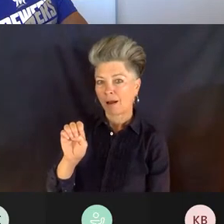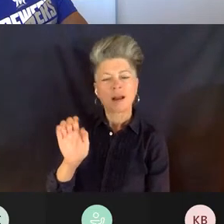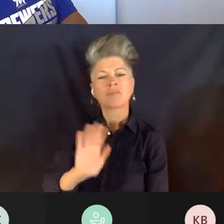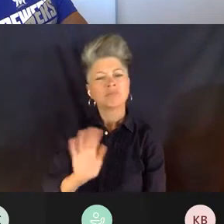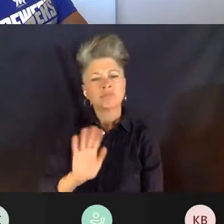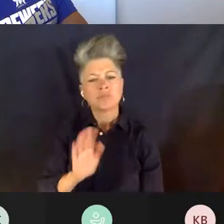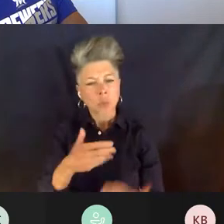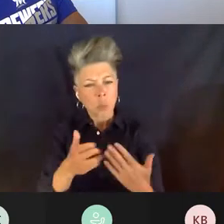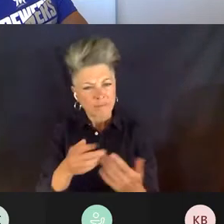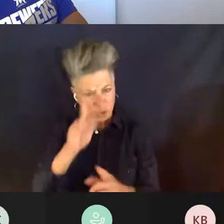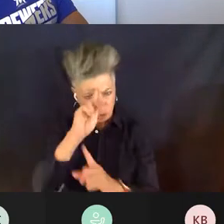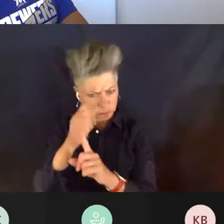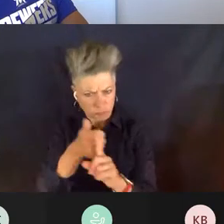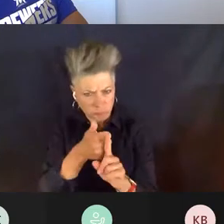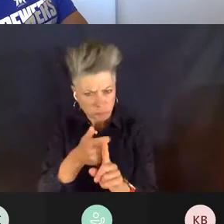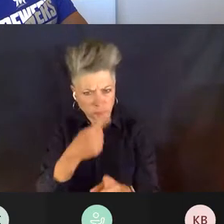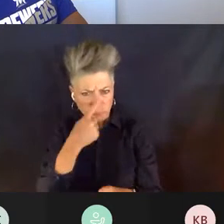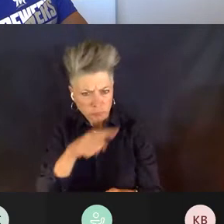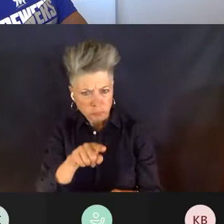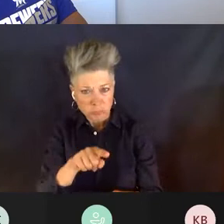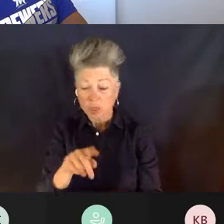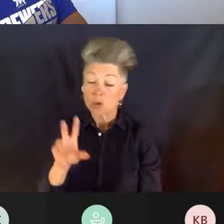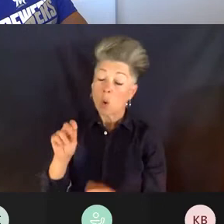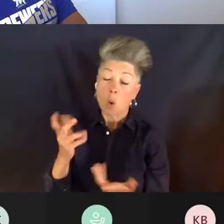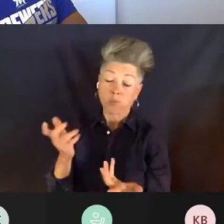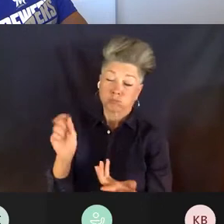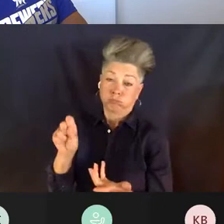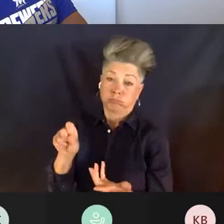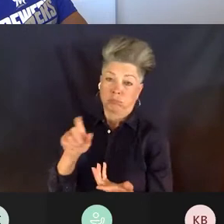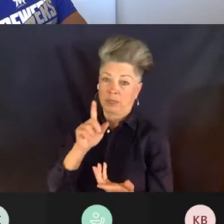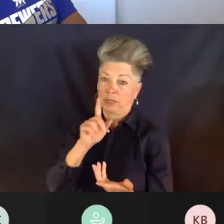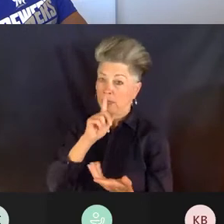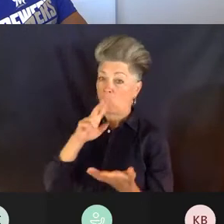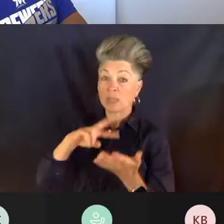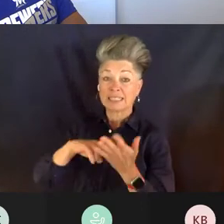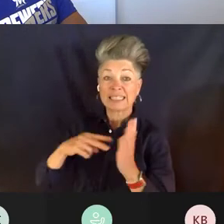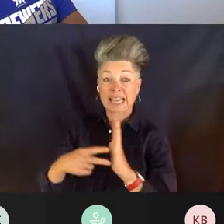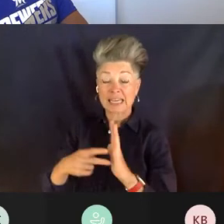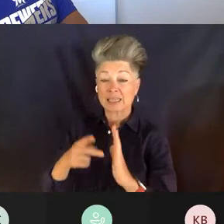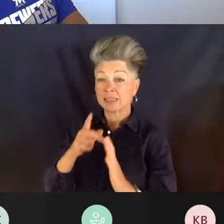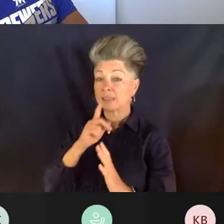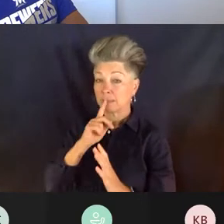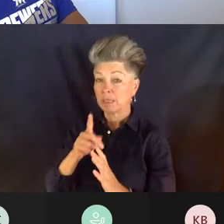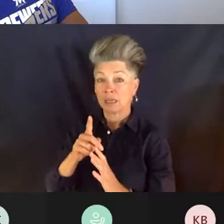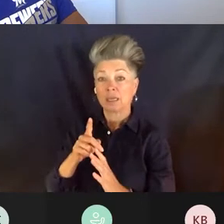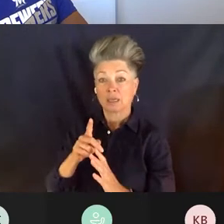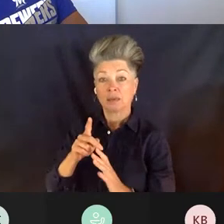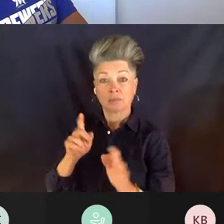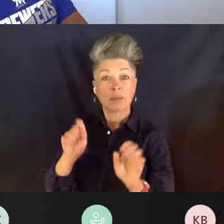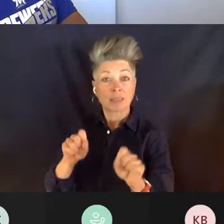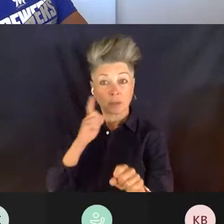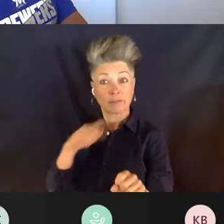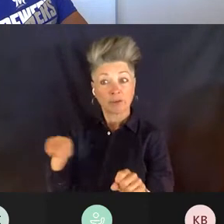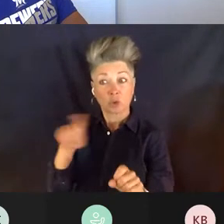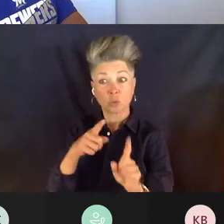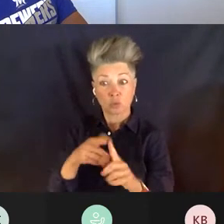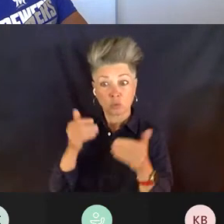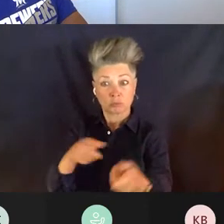you want. I was no, I mean I think it's yeah, it was actually intended to be editable. So let me.